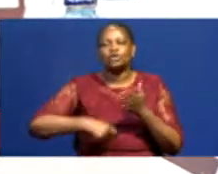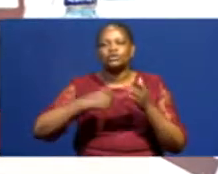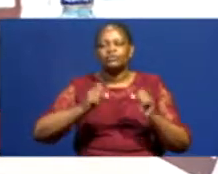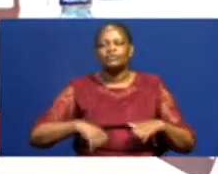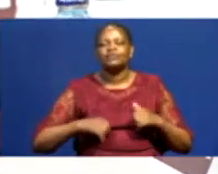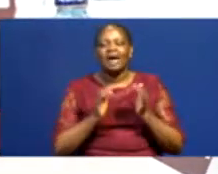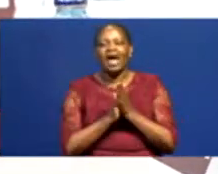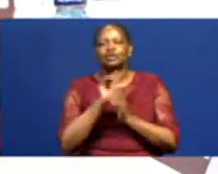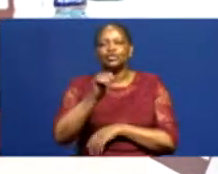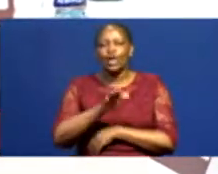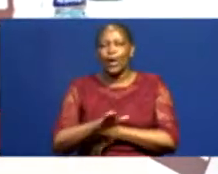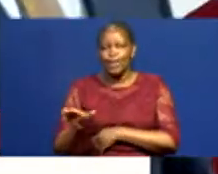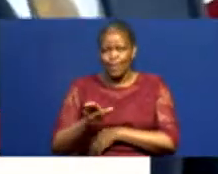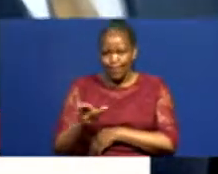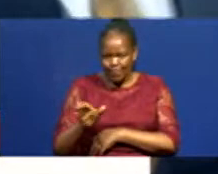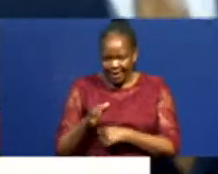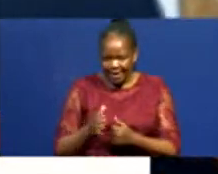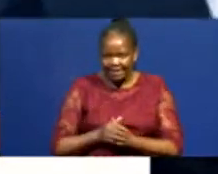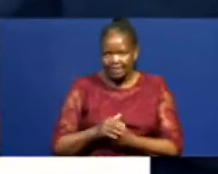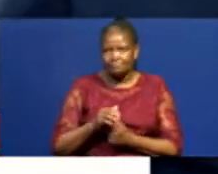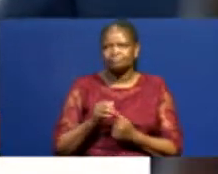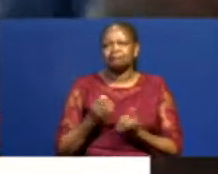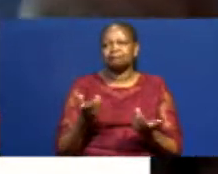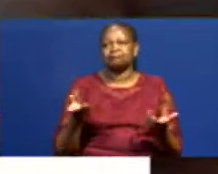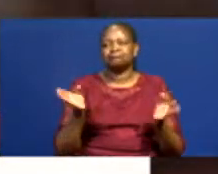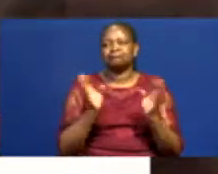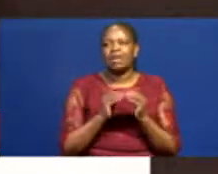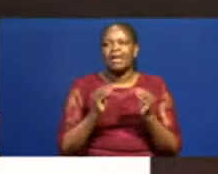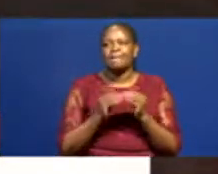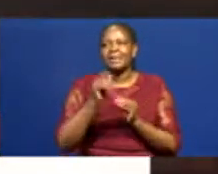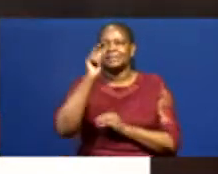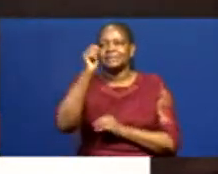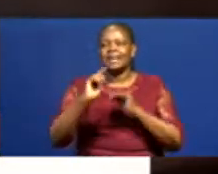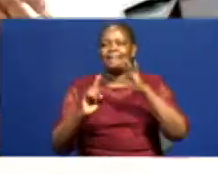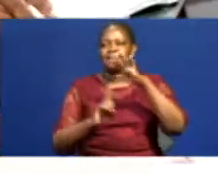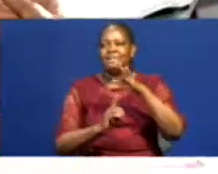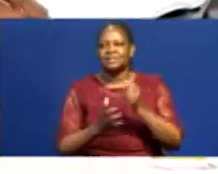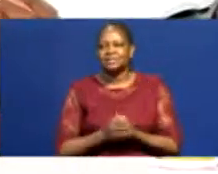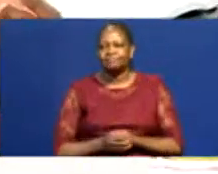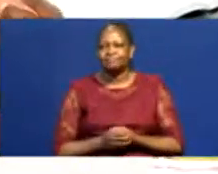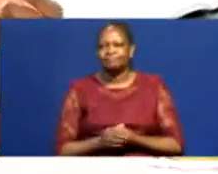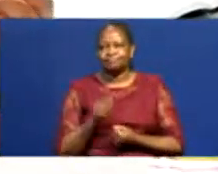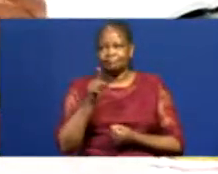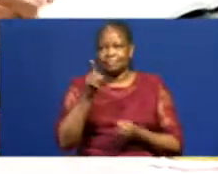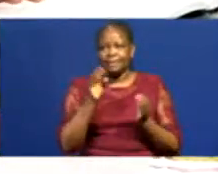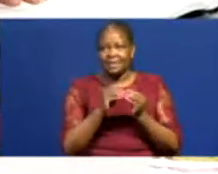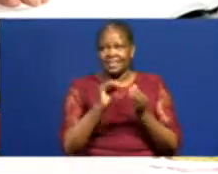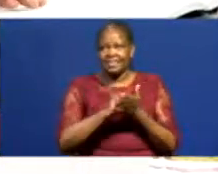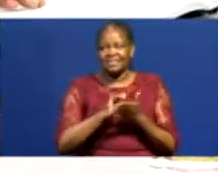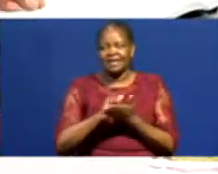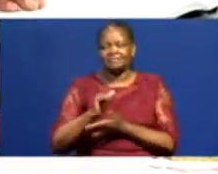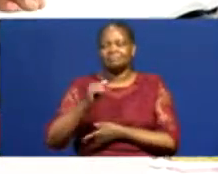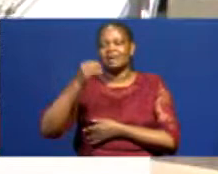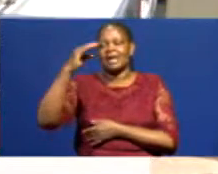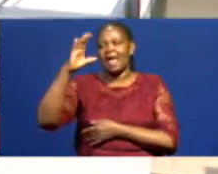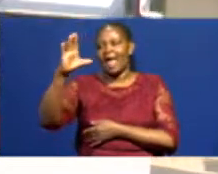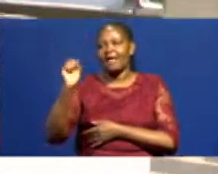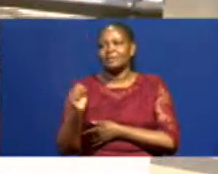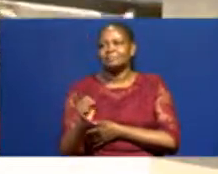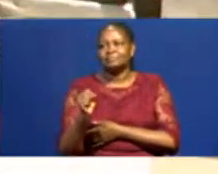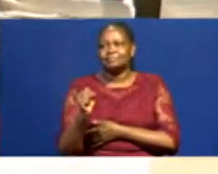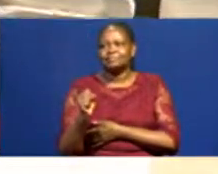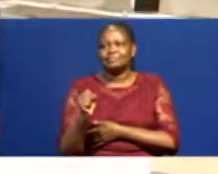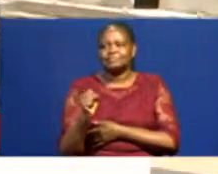this morning, NADOC met with key ministries. It is at this meeting that Energy Cabinet Secretary Davis